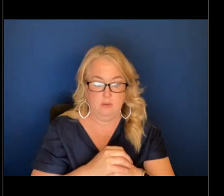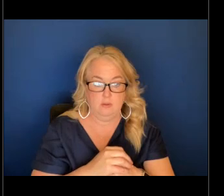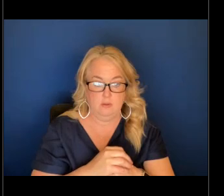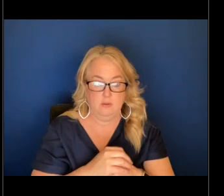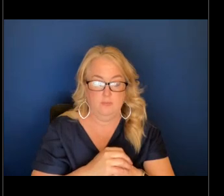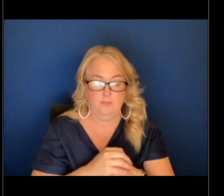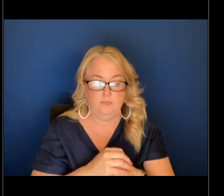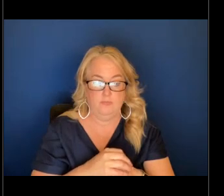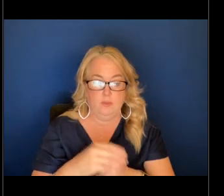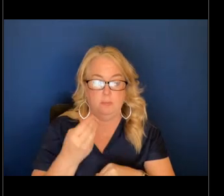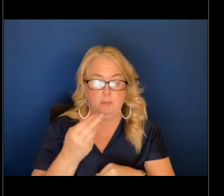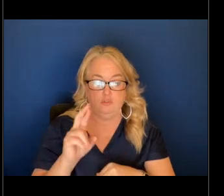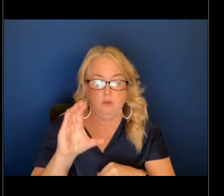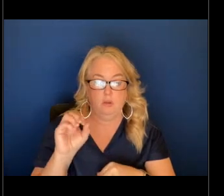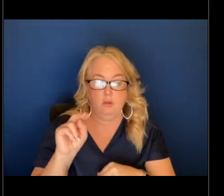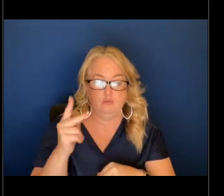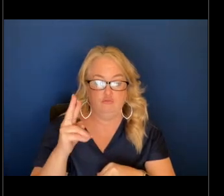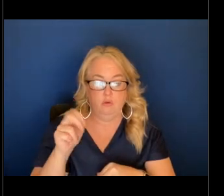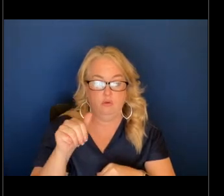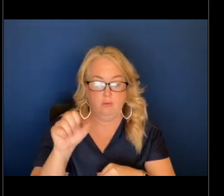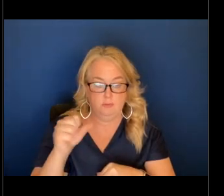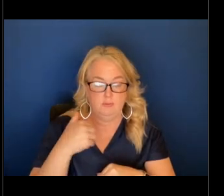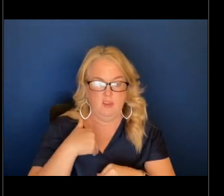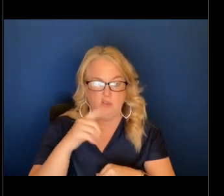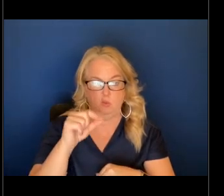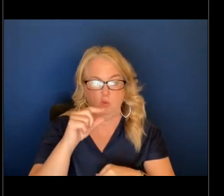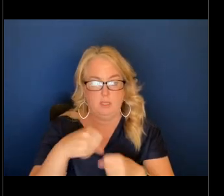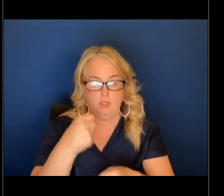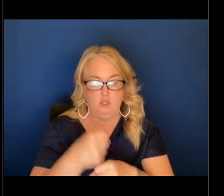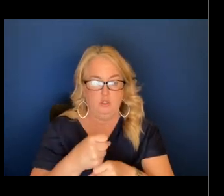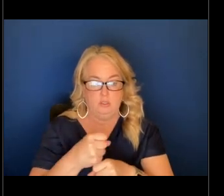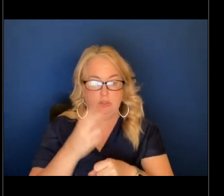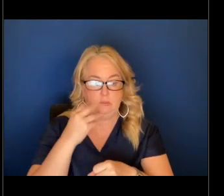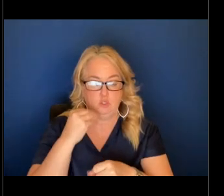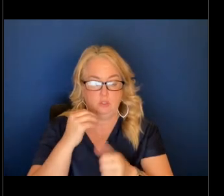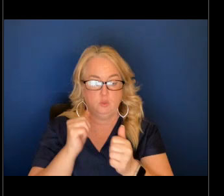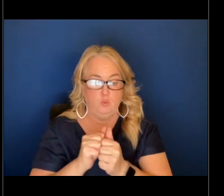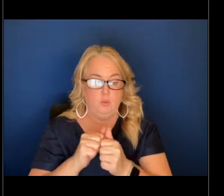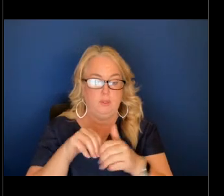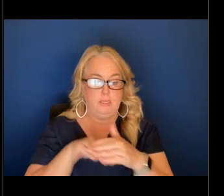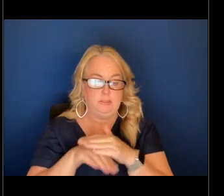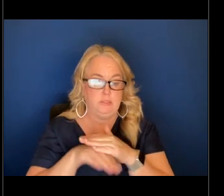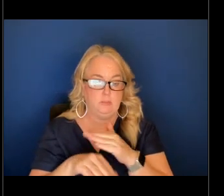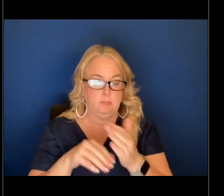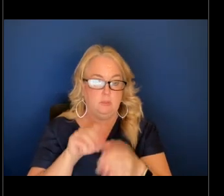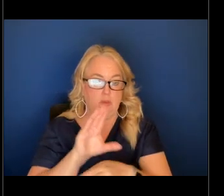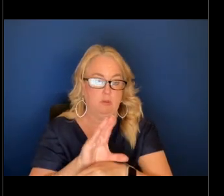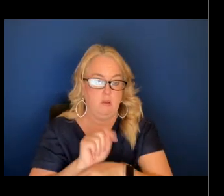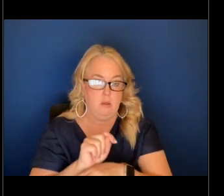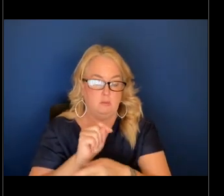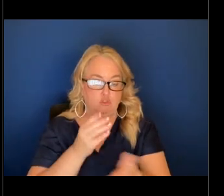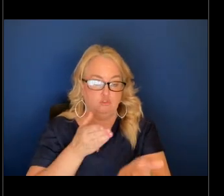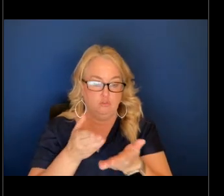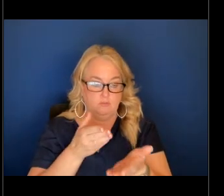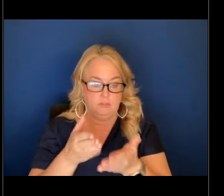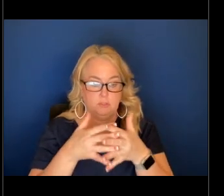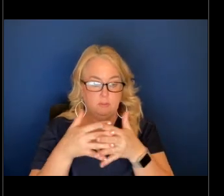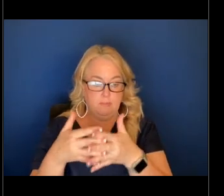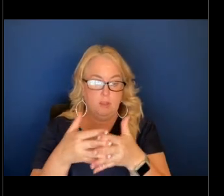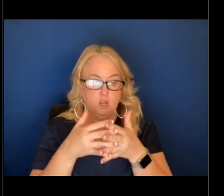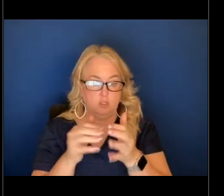Mr. Contreras has 20 years of experience performing accessibility consulting services, Americans with